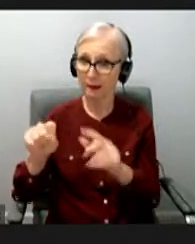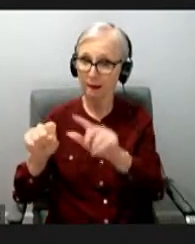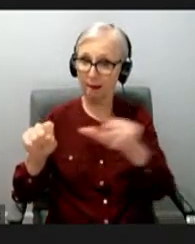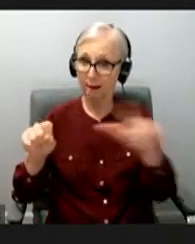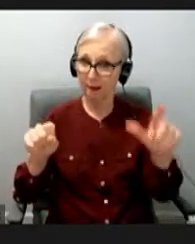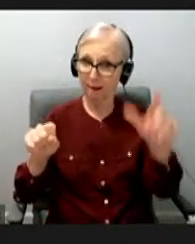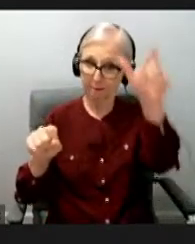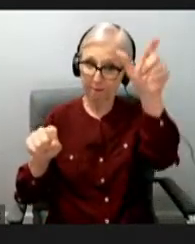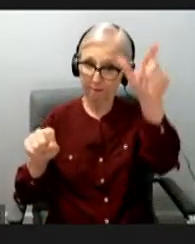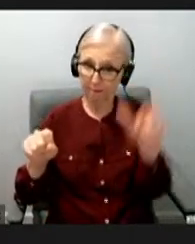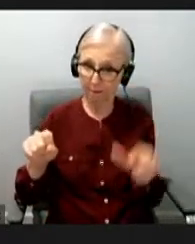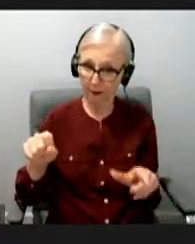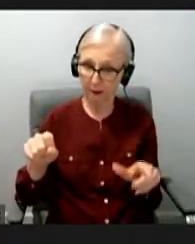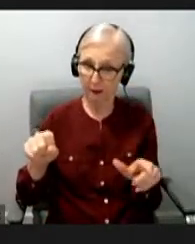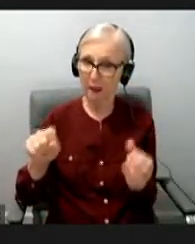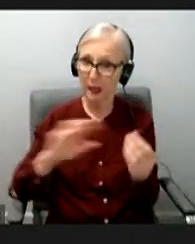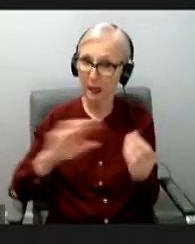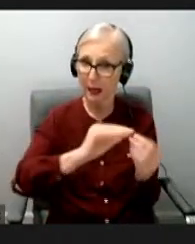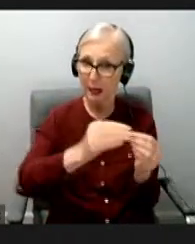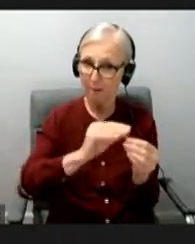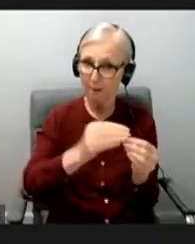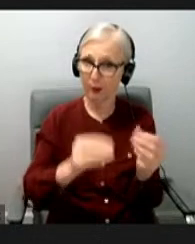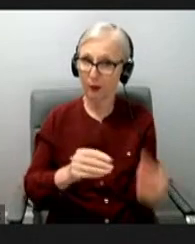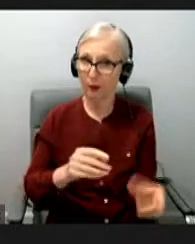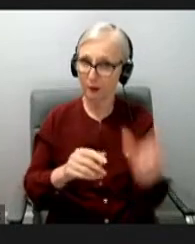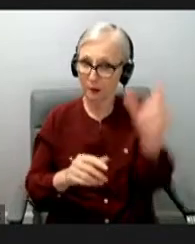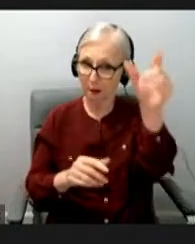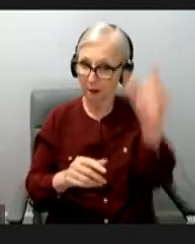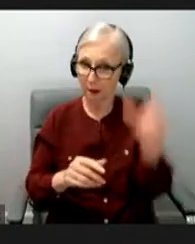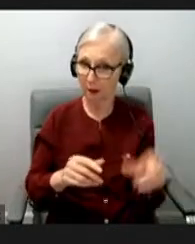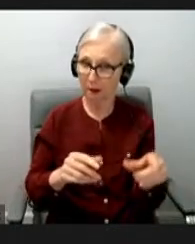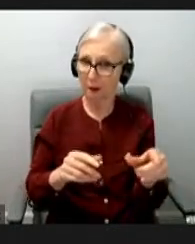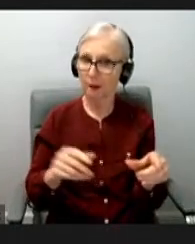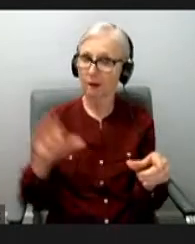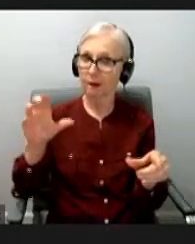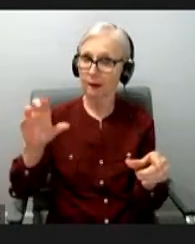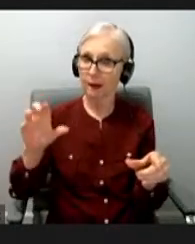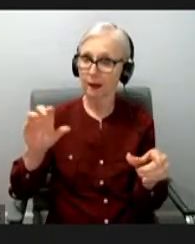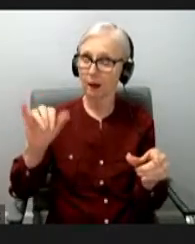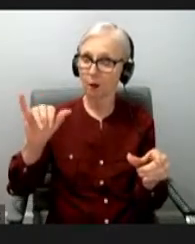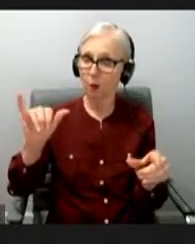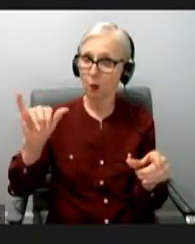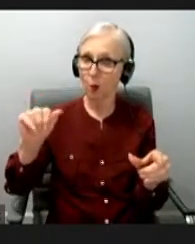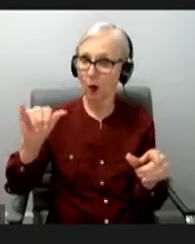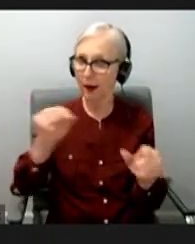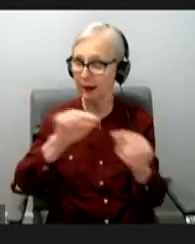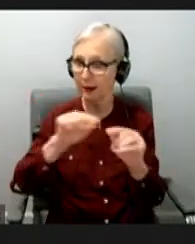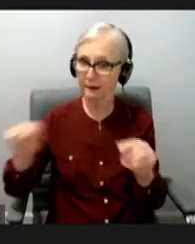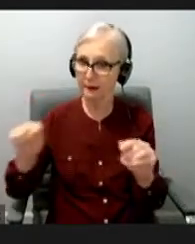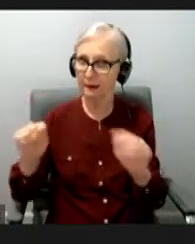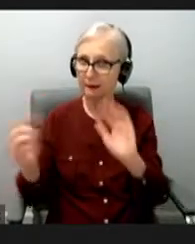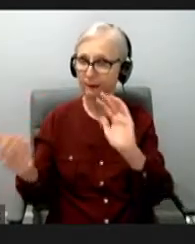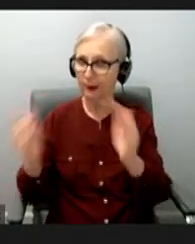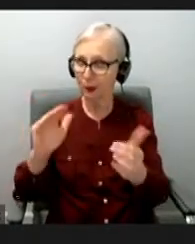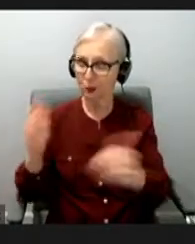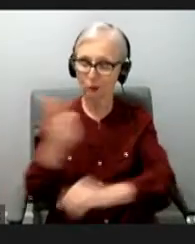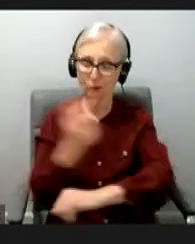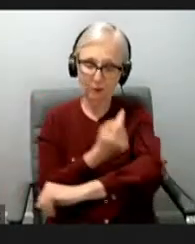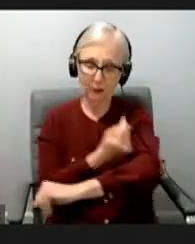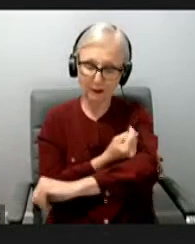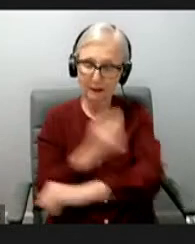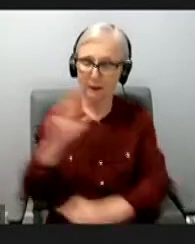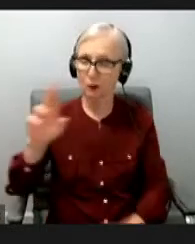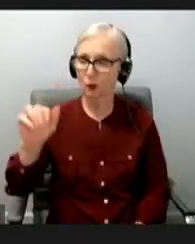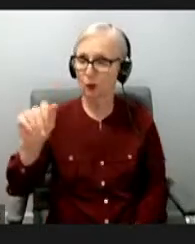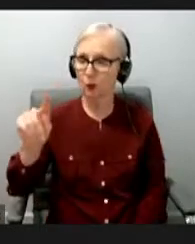then comparing that the case rate on the y-axis to the vaccination rate, which is shown